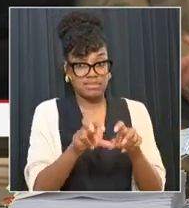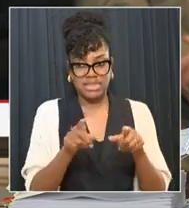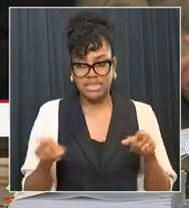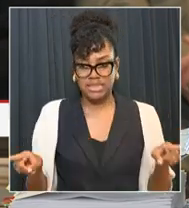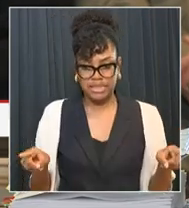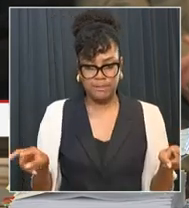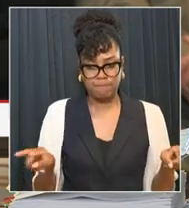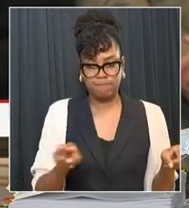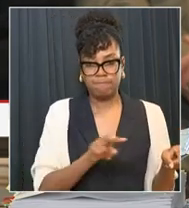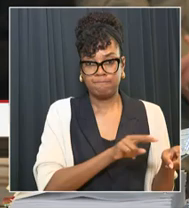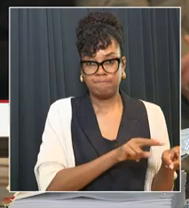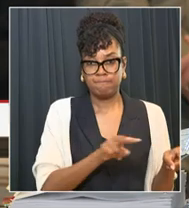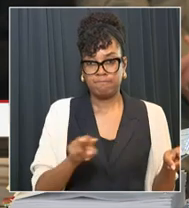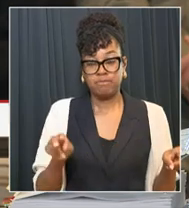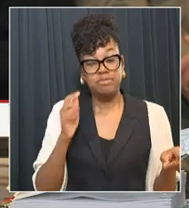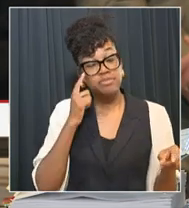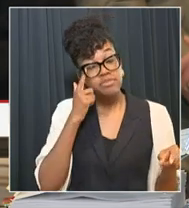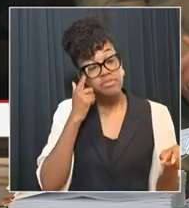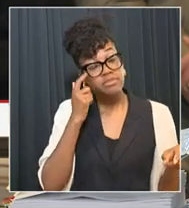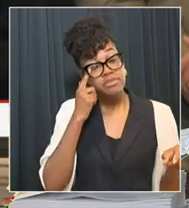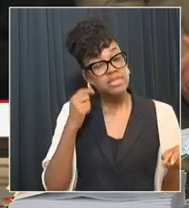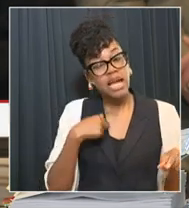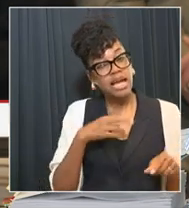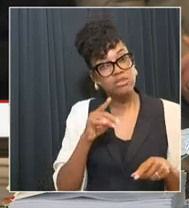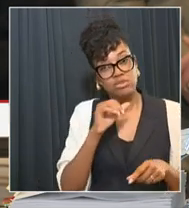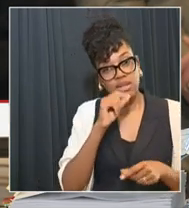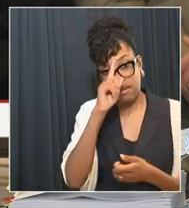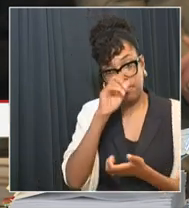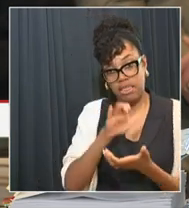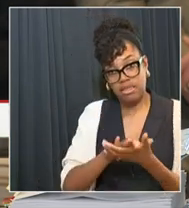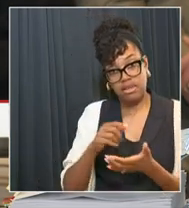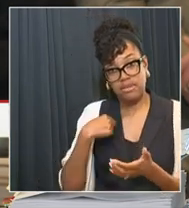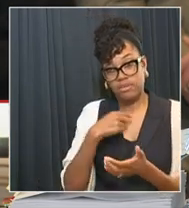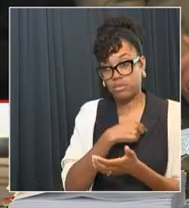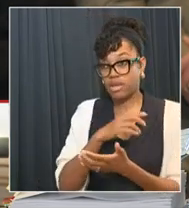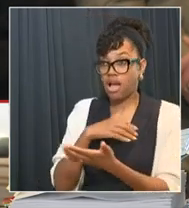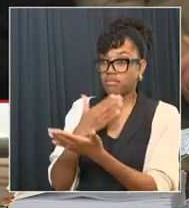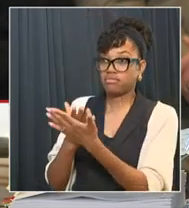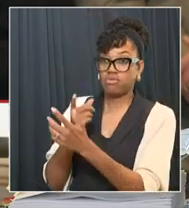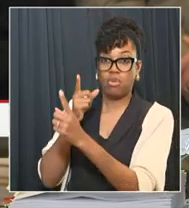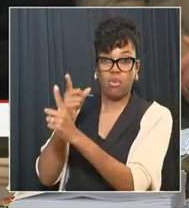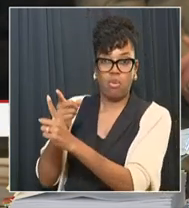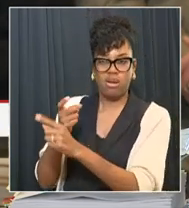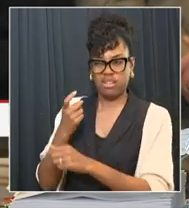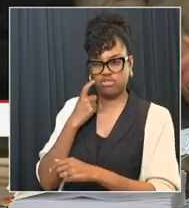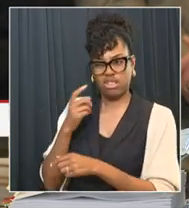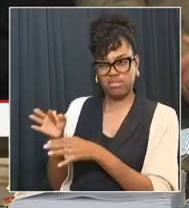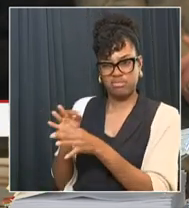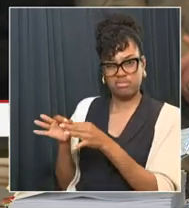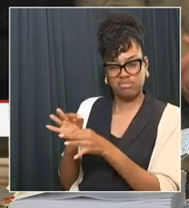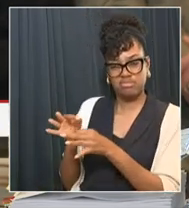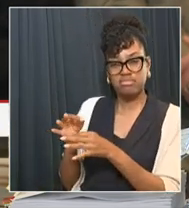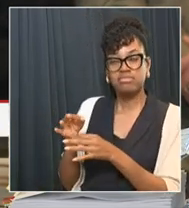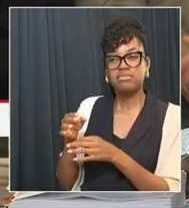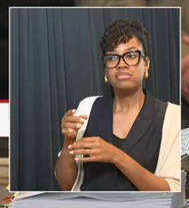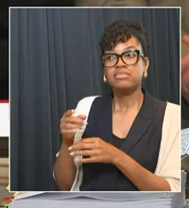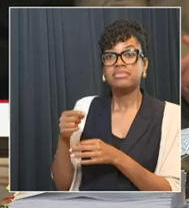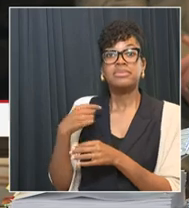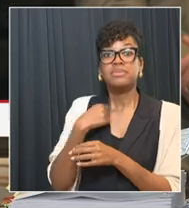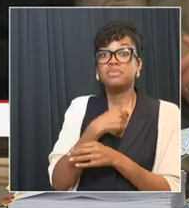don't believe we get to what I was just discussing with Megan, more businesses, more employees,